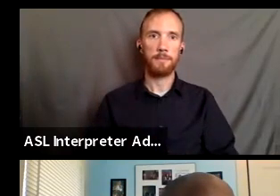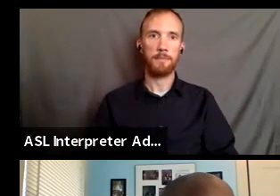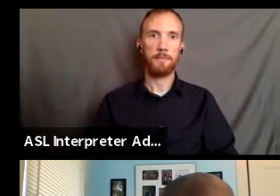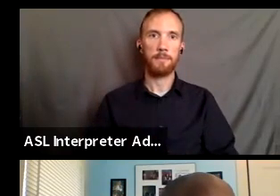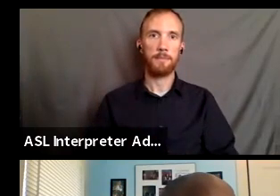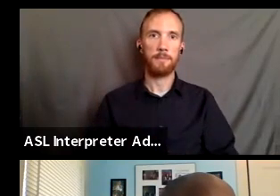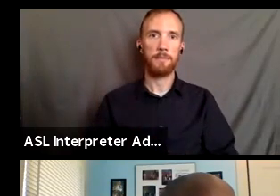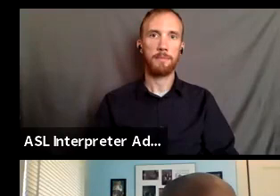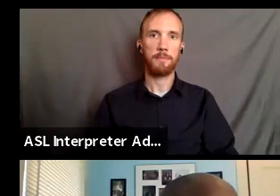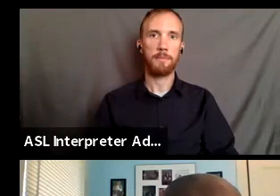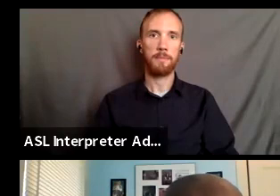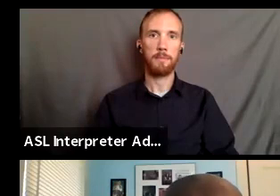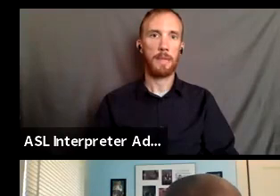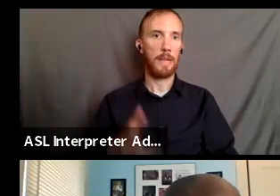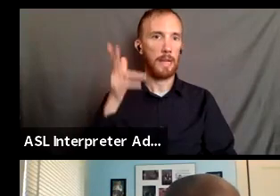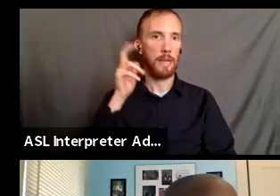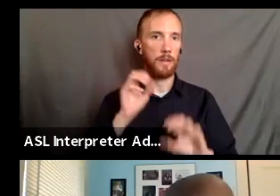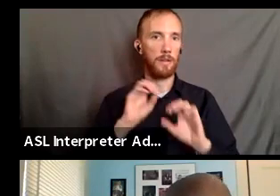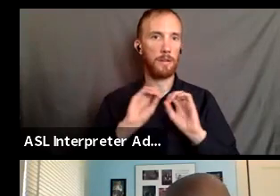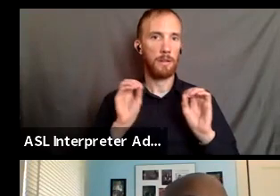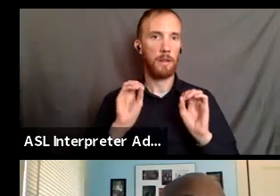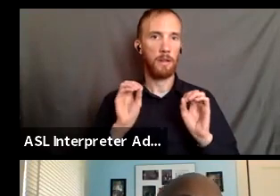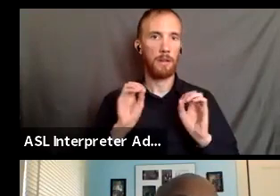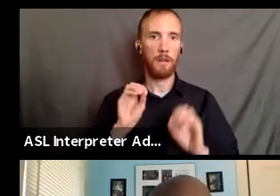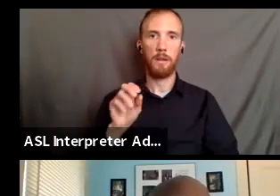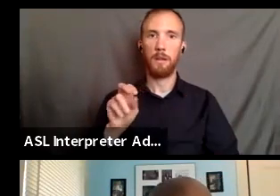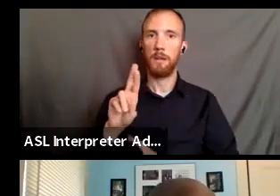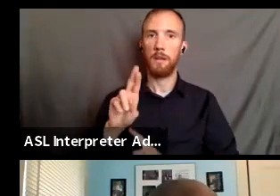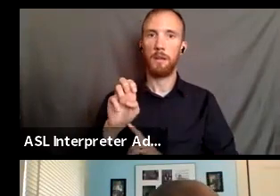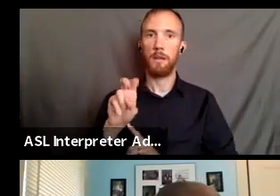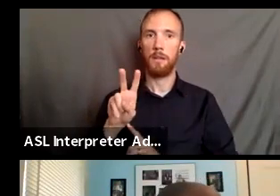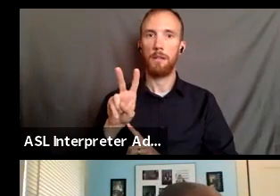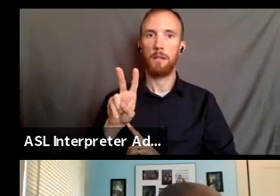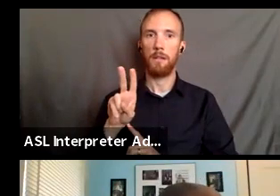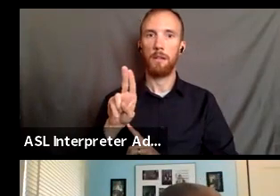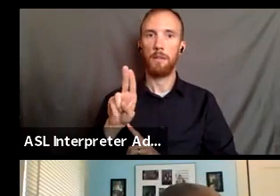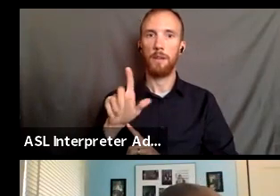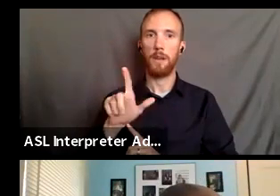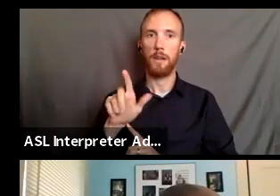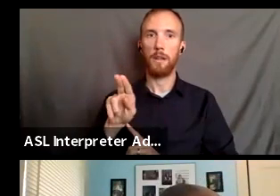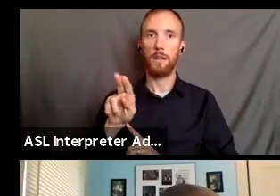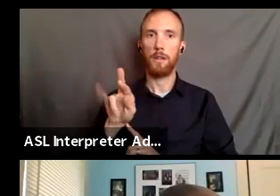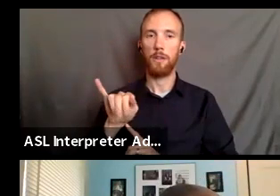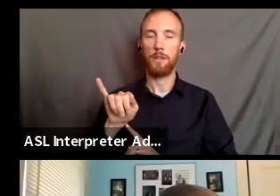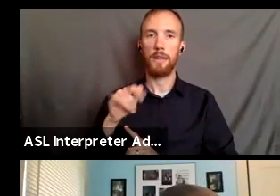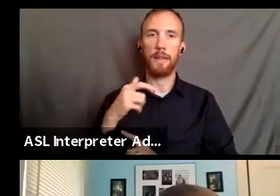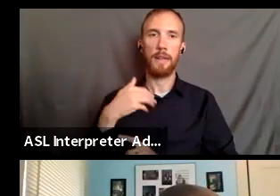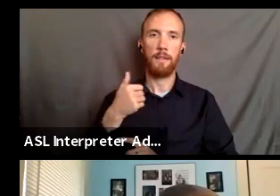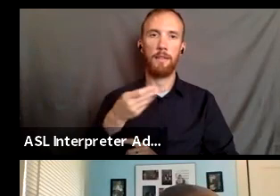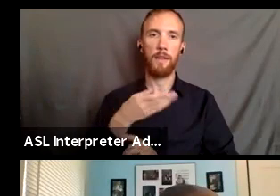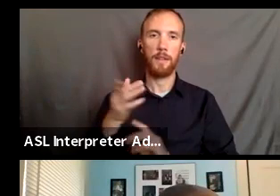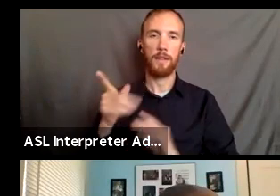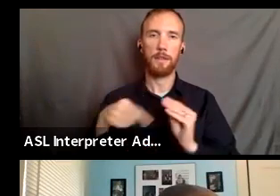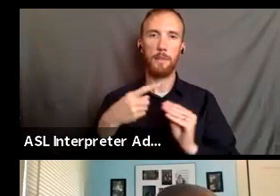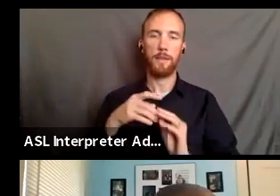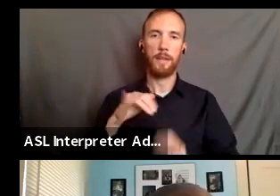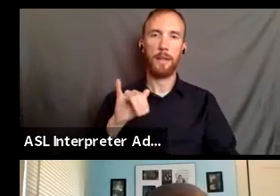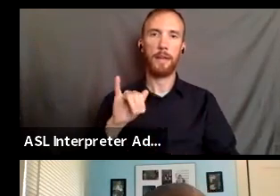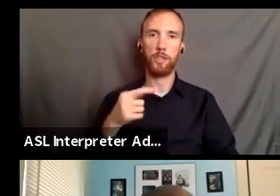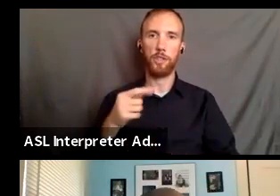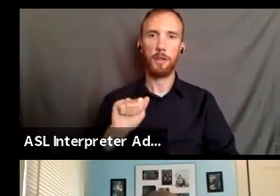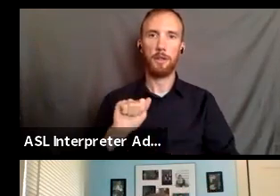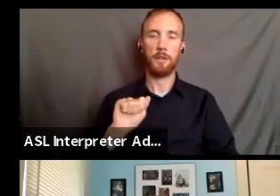uh hearing none yeah uh president-elect has a few things to say about about the iga um